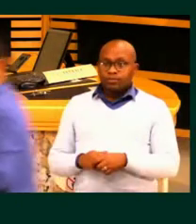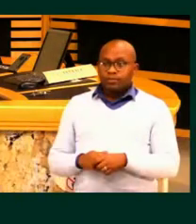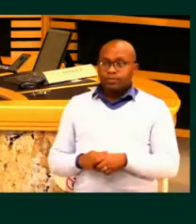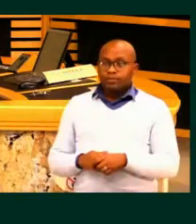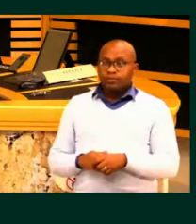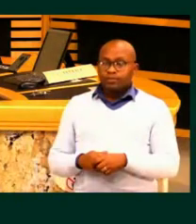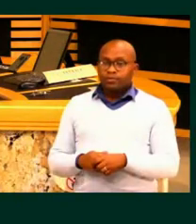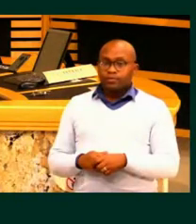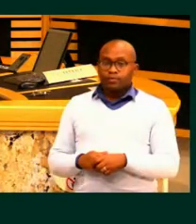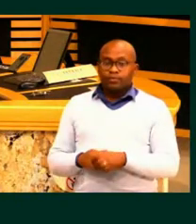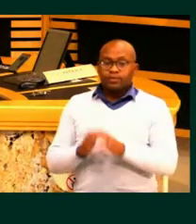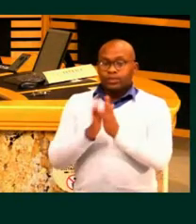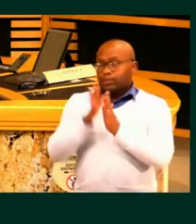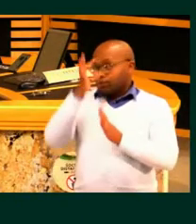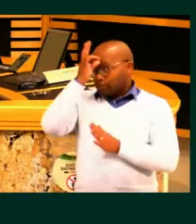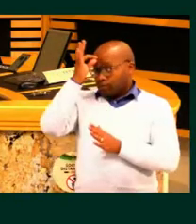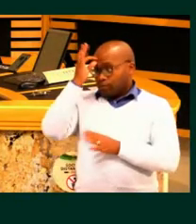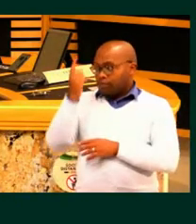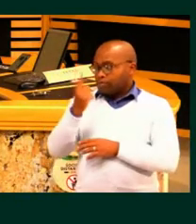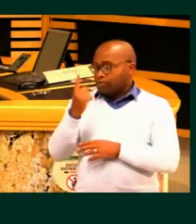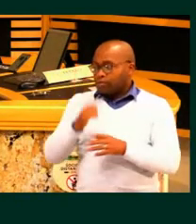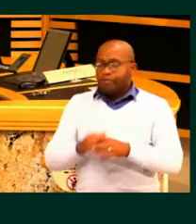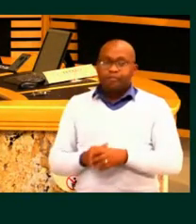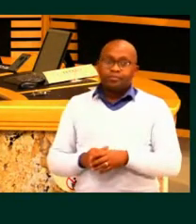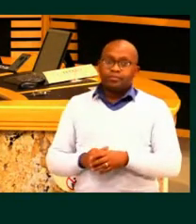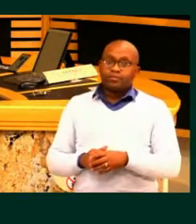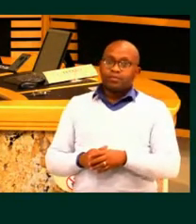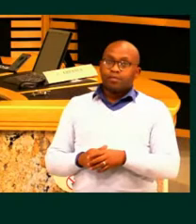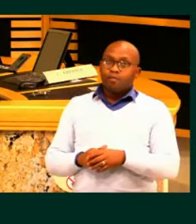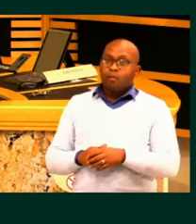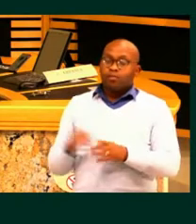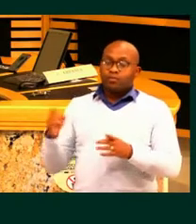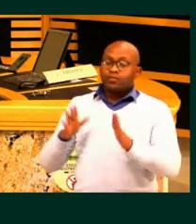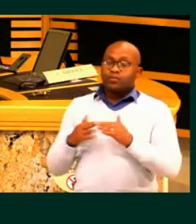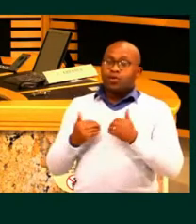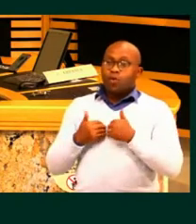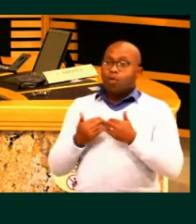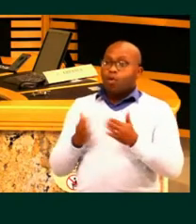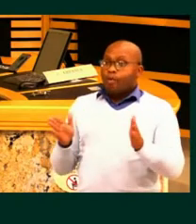honorable member to open the